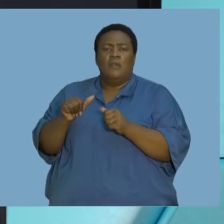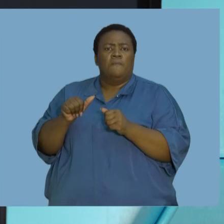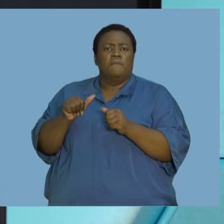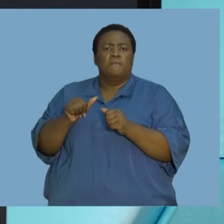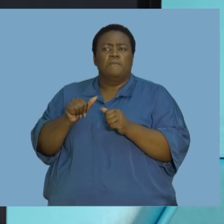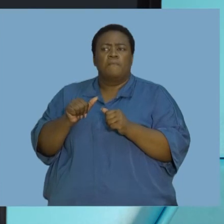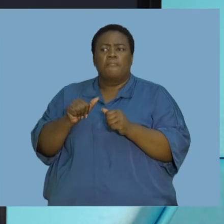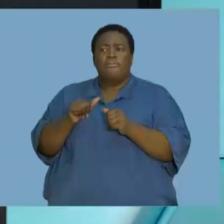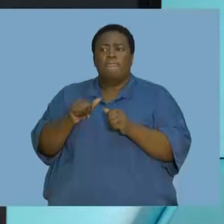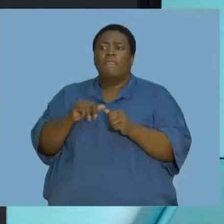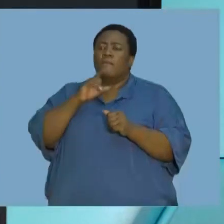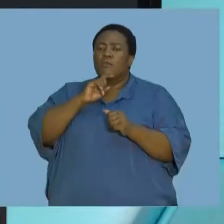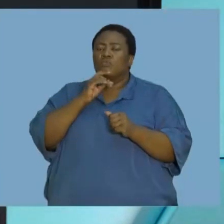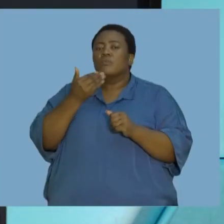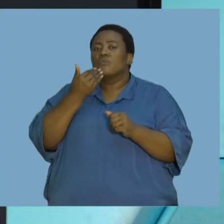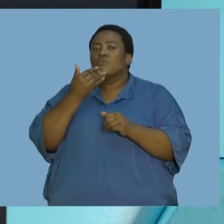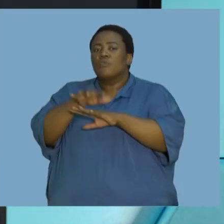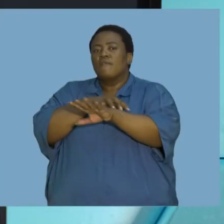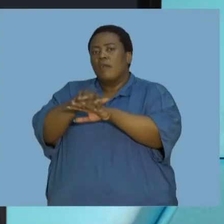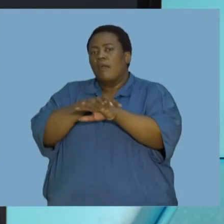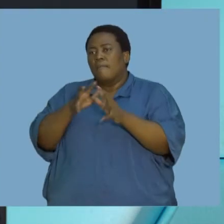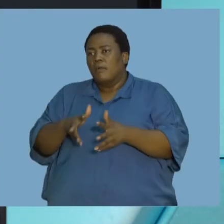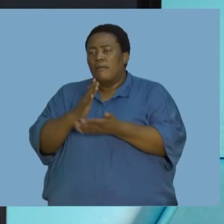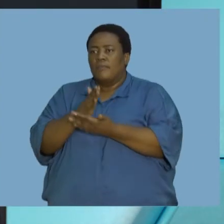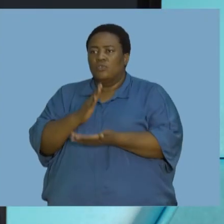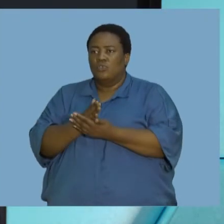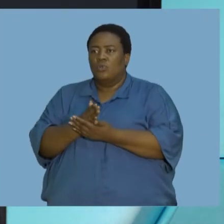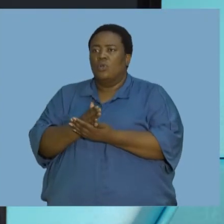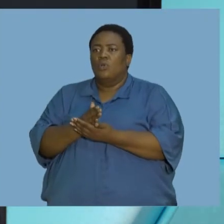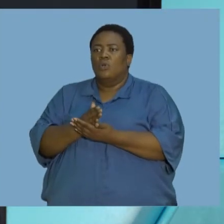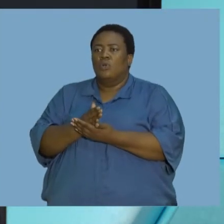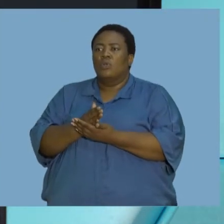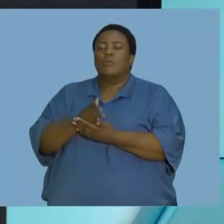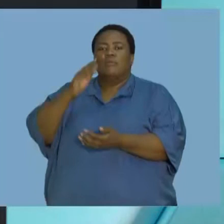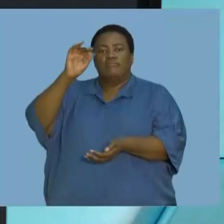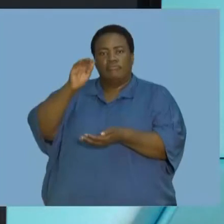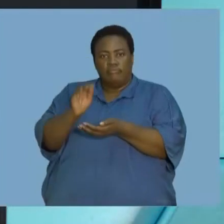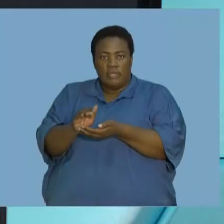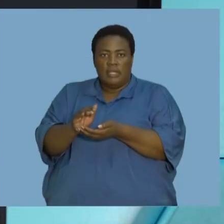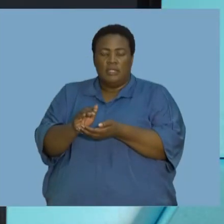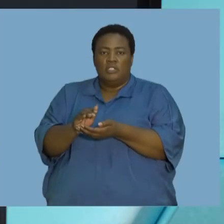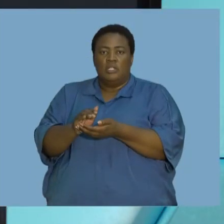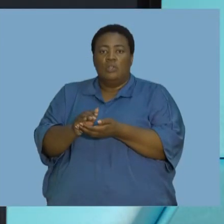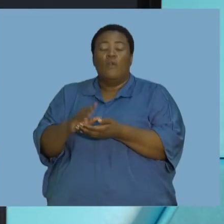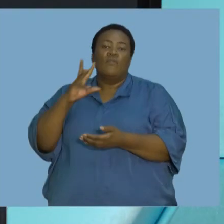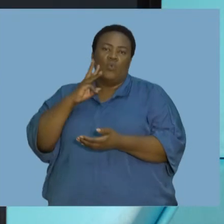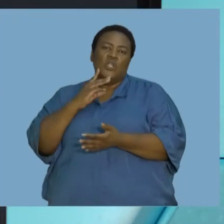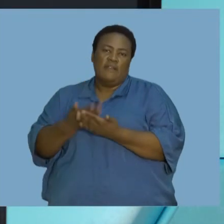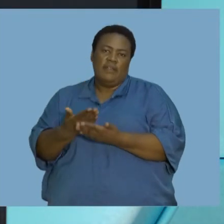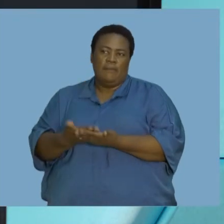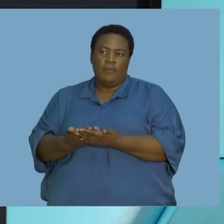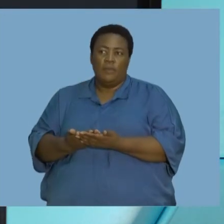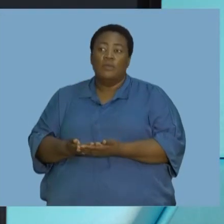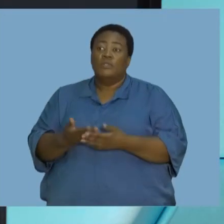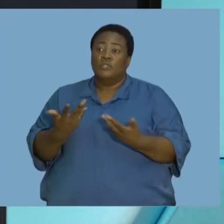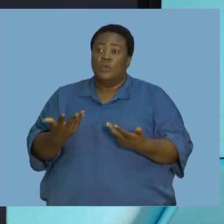better, or better kind of, I think, used by farmers to ensure that there's reduction in